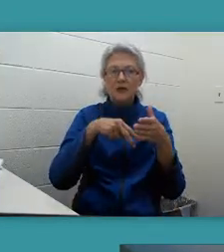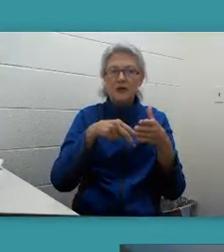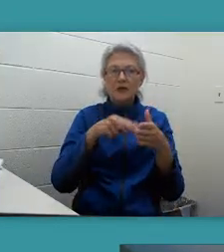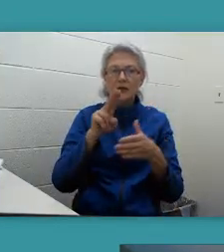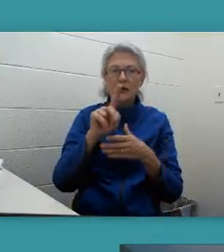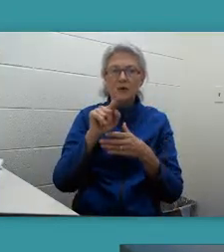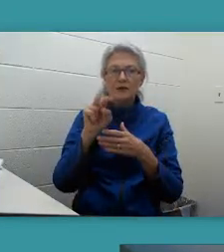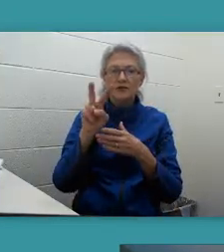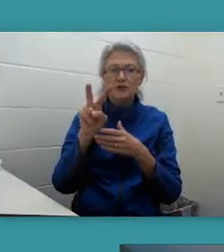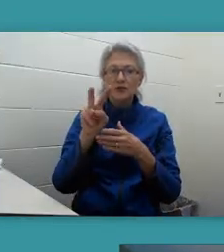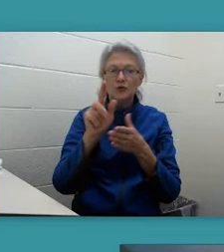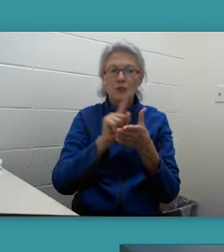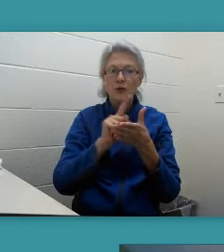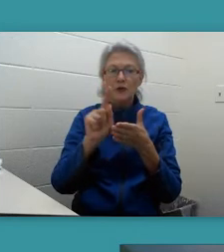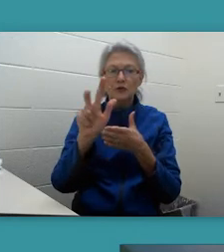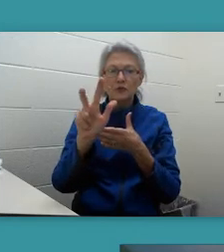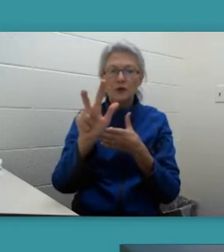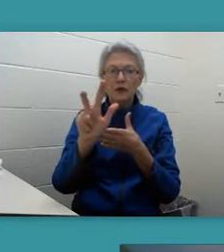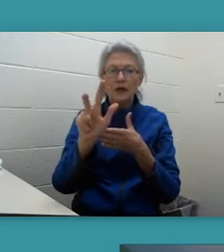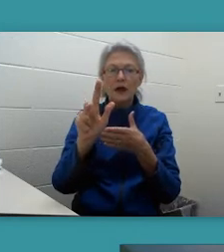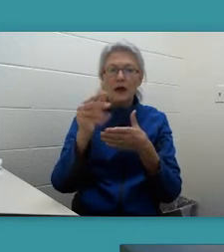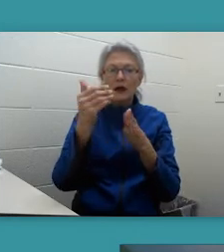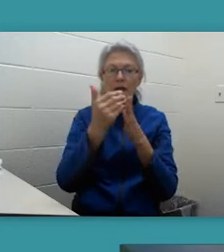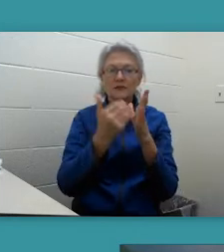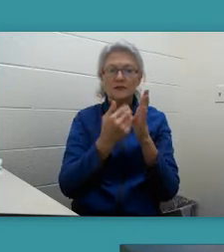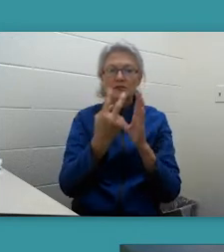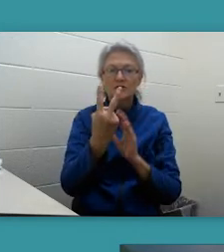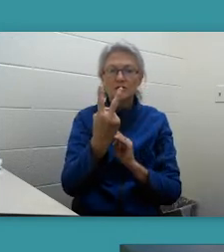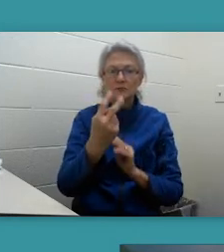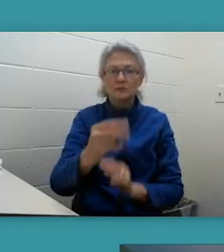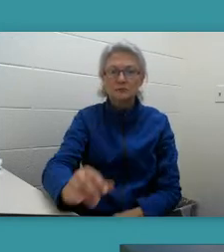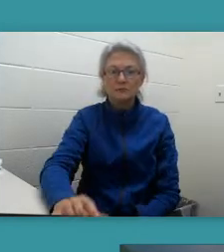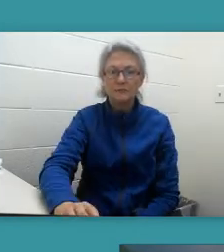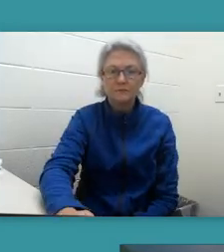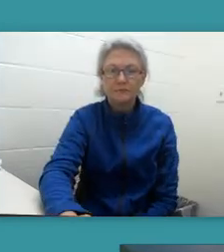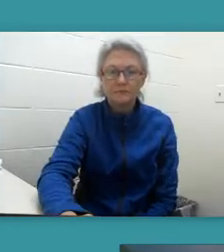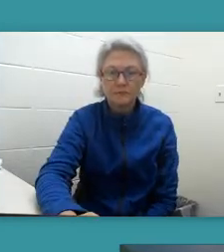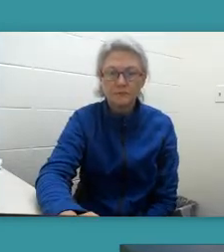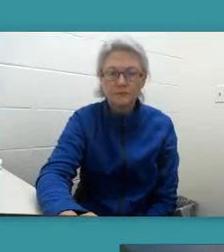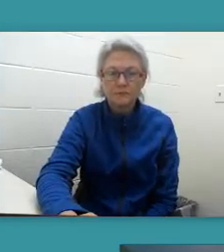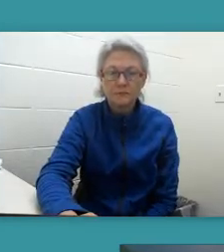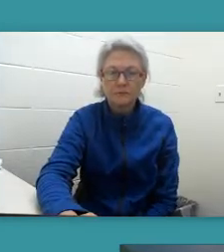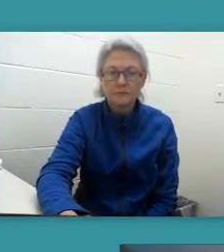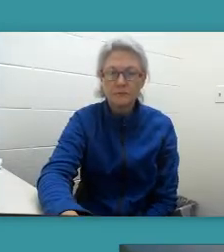Shared Reading, Unit 2, Week 3, Lesson 2.